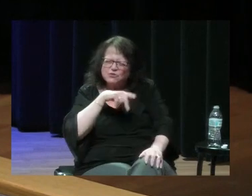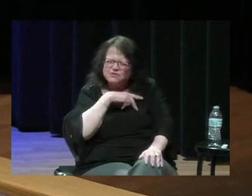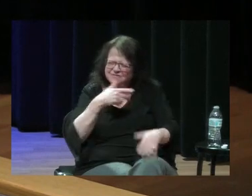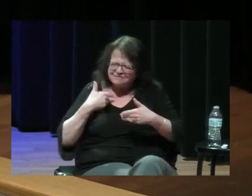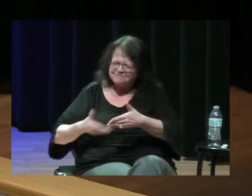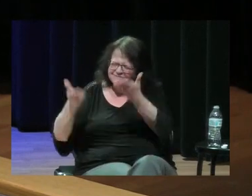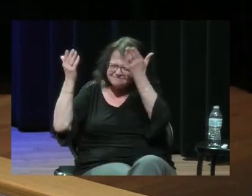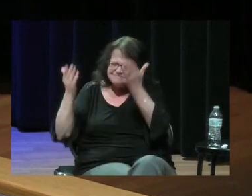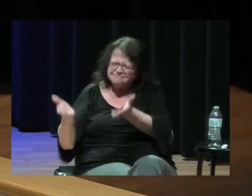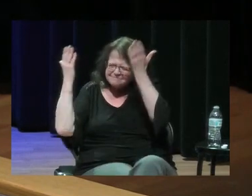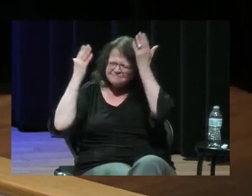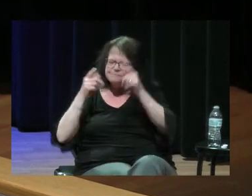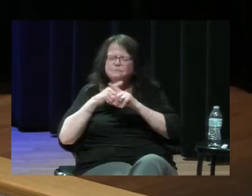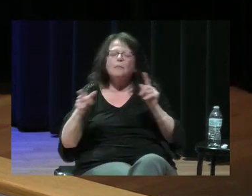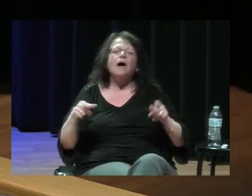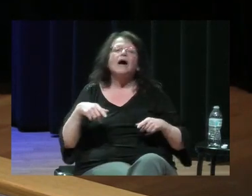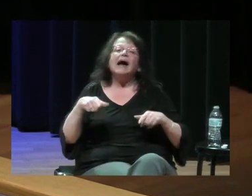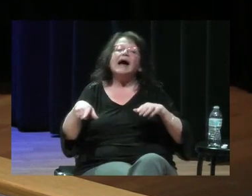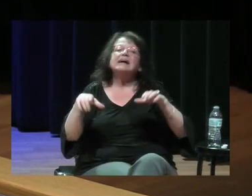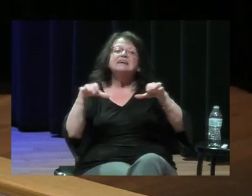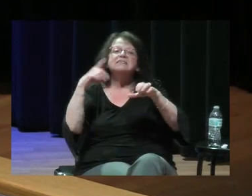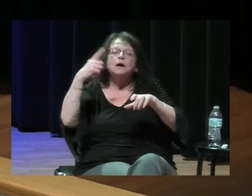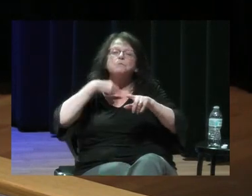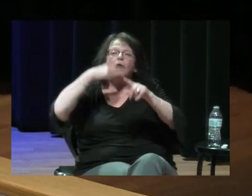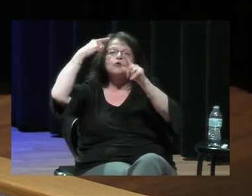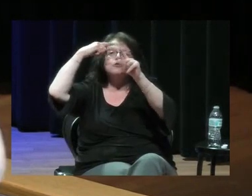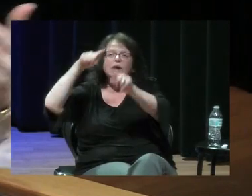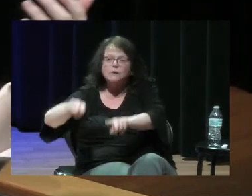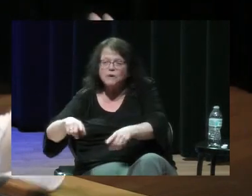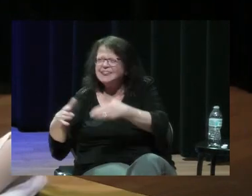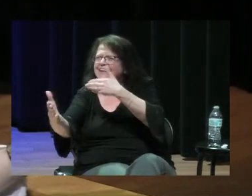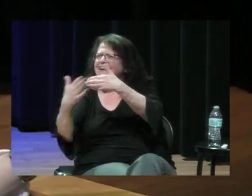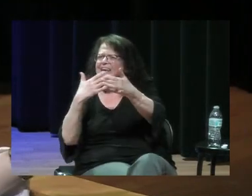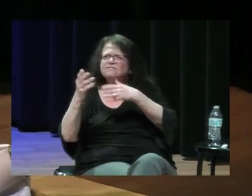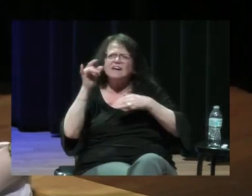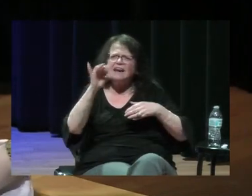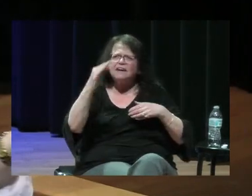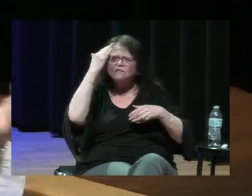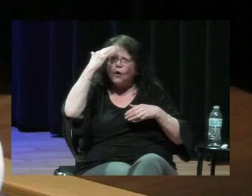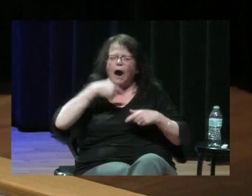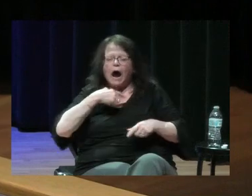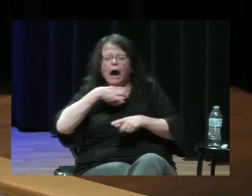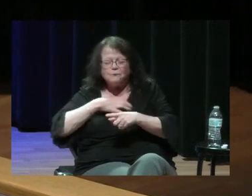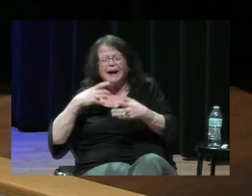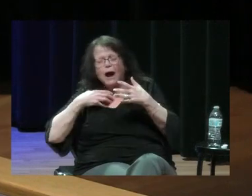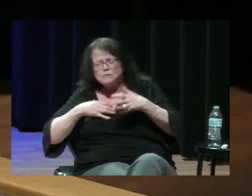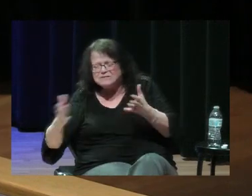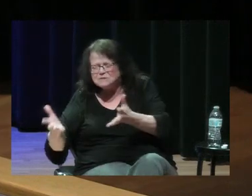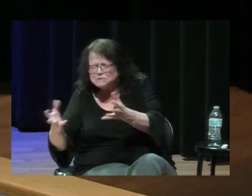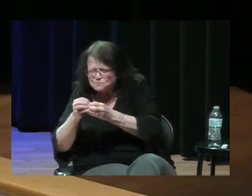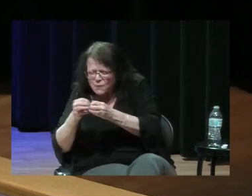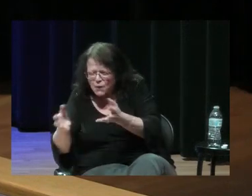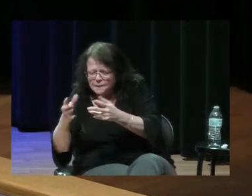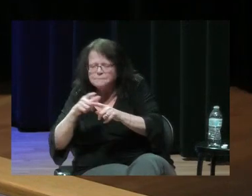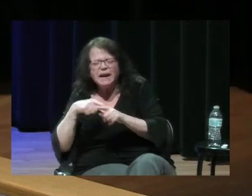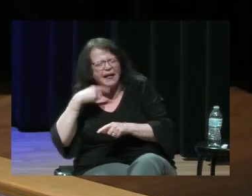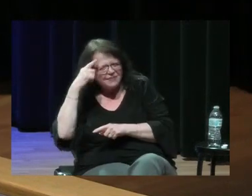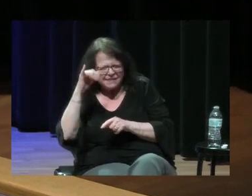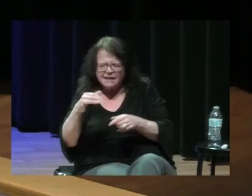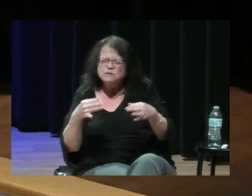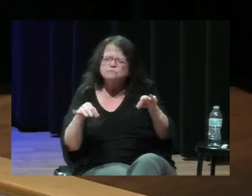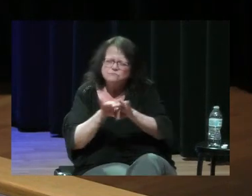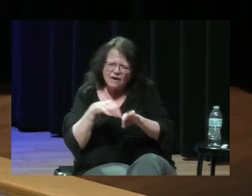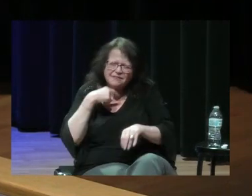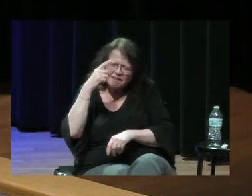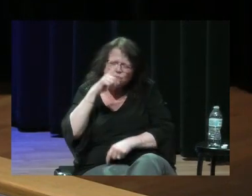I send him a nice note when he does something I agree with, even if it's like not as far as I wish he'd gone. I really do think that stuff matters. And